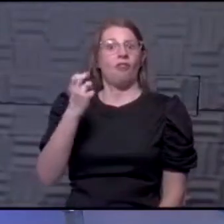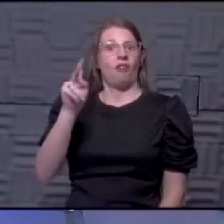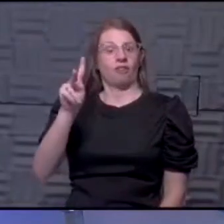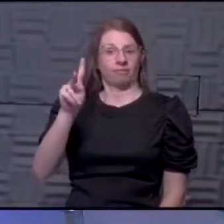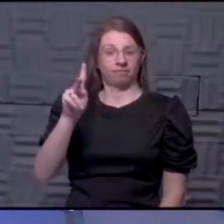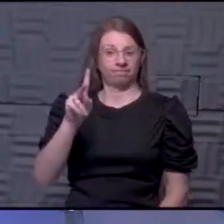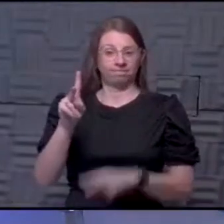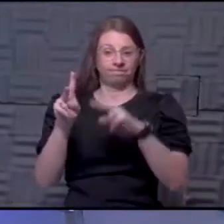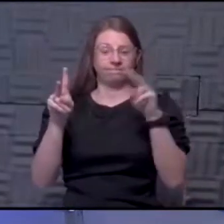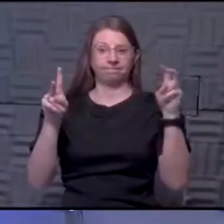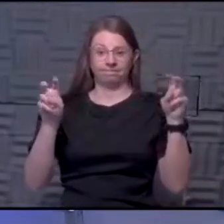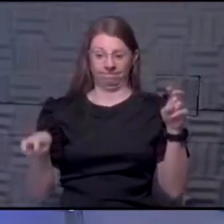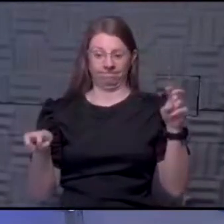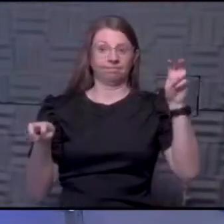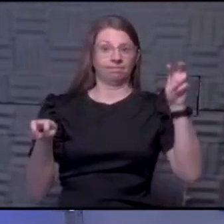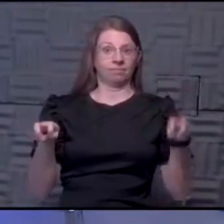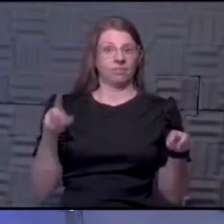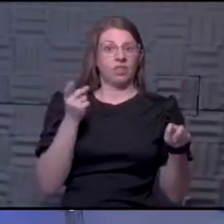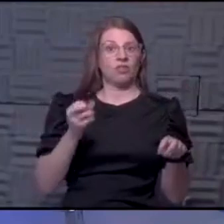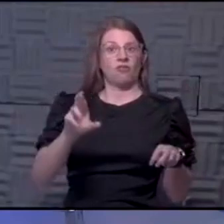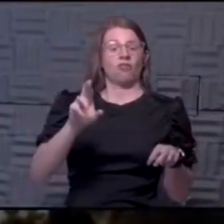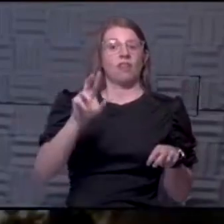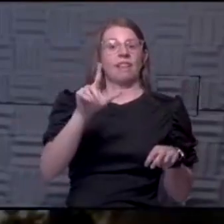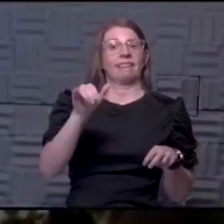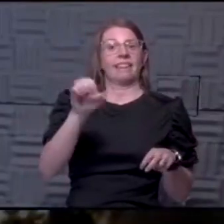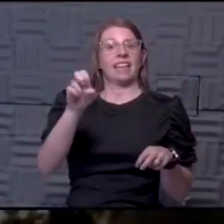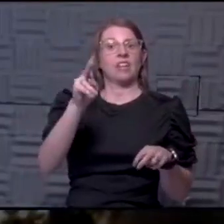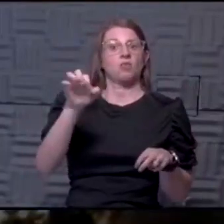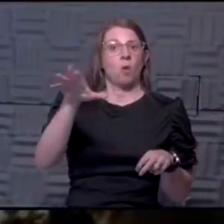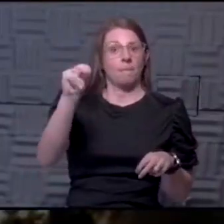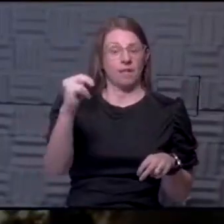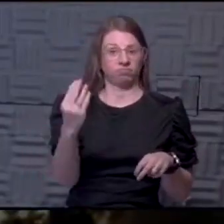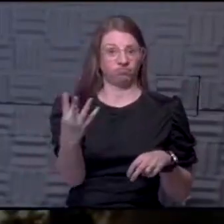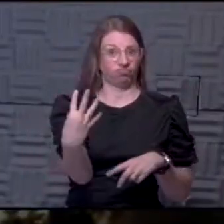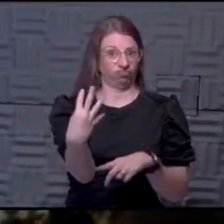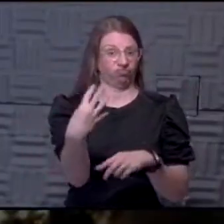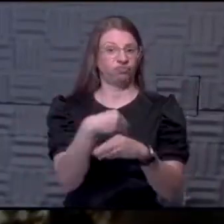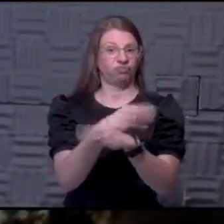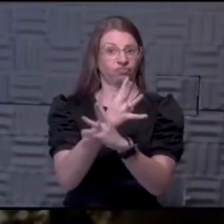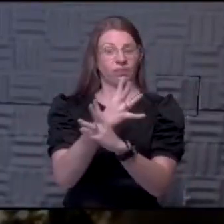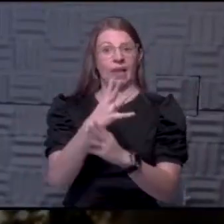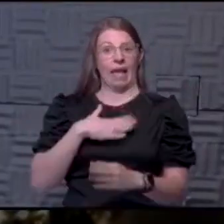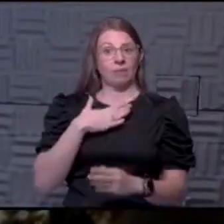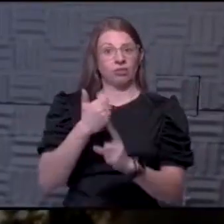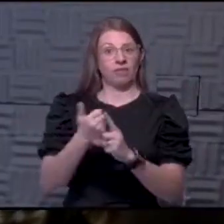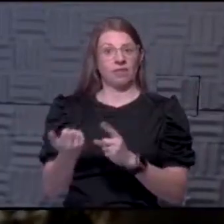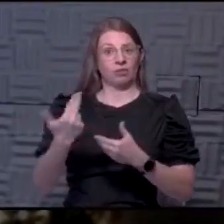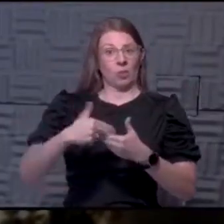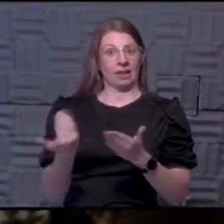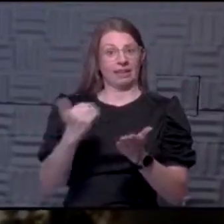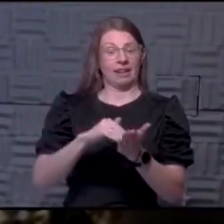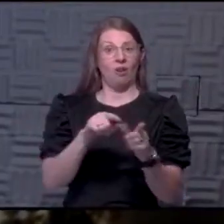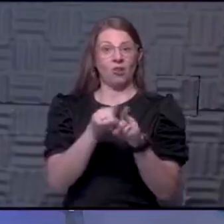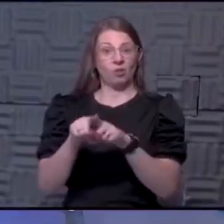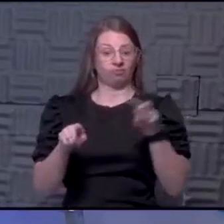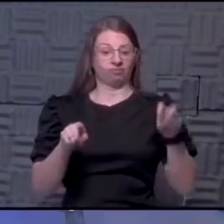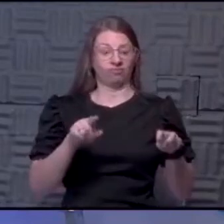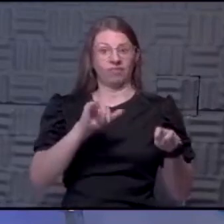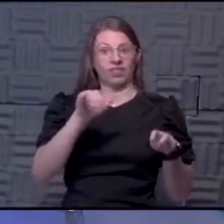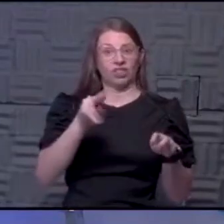and the Secretary of KDHE, Dr. Lee Norman. We are delighted to have you back with us today, sir. And we are also joined by